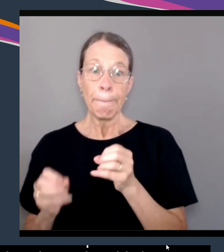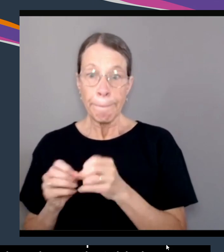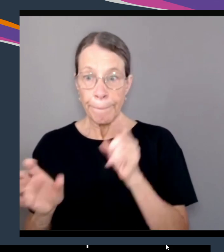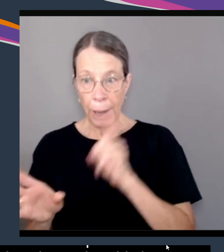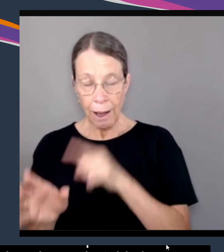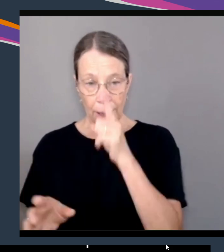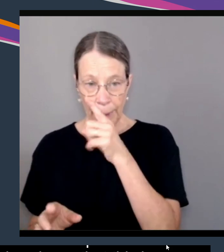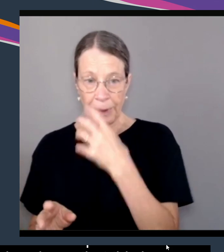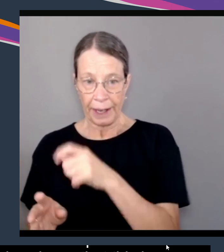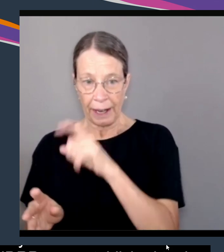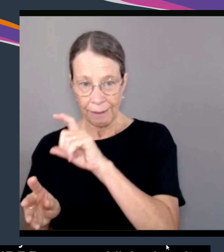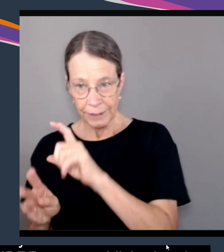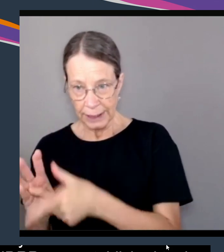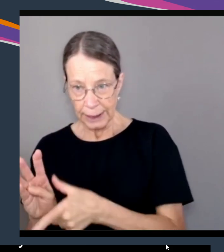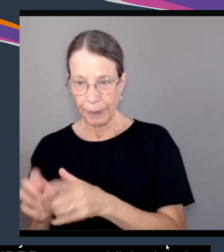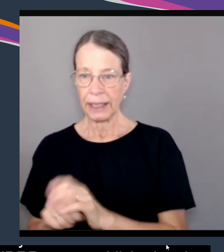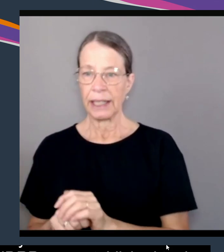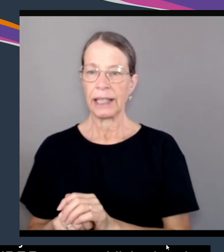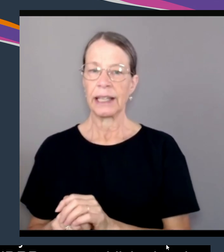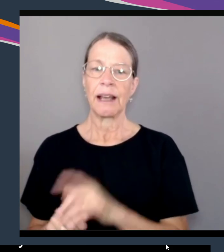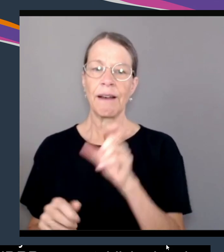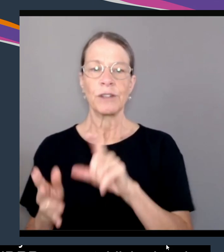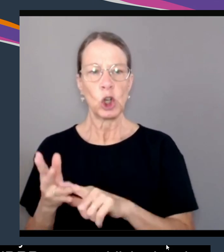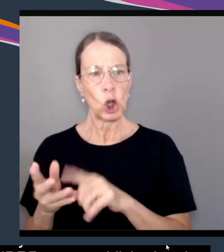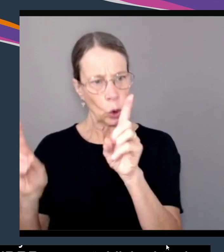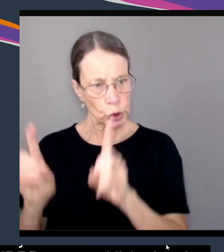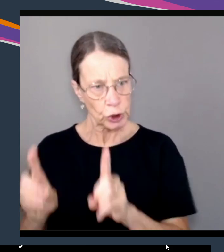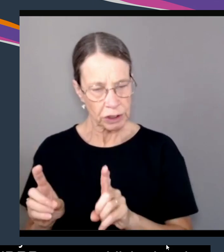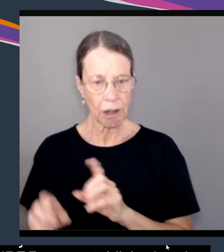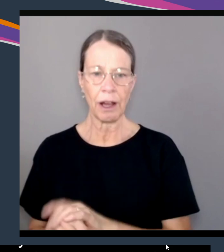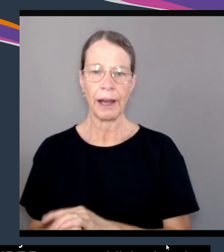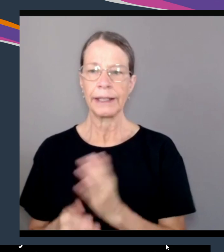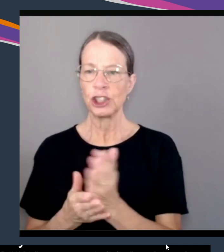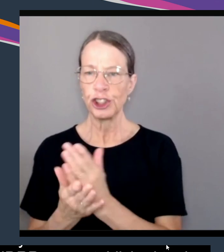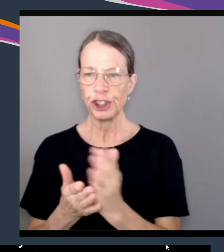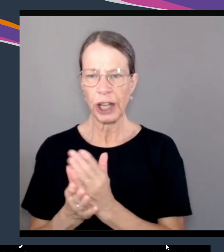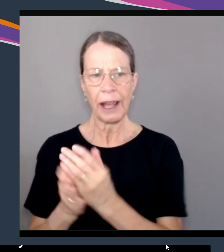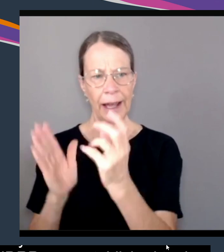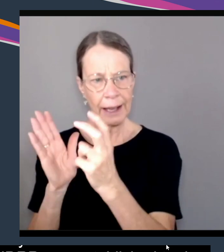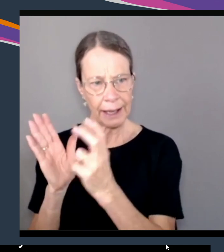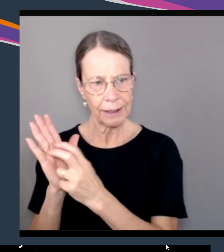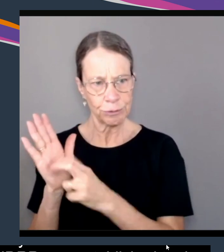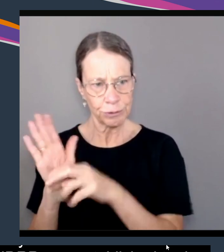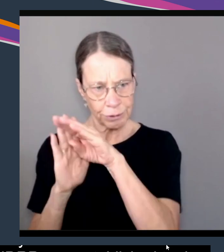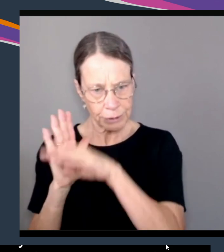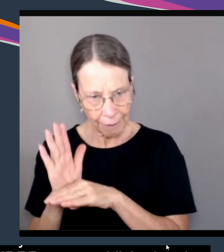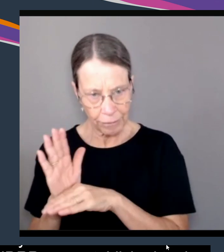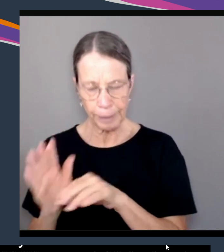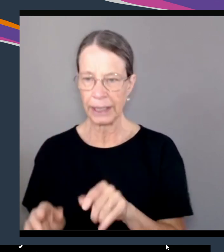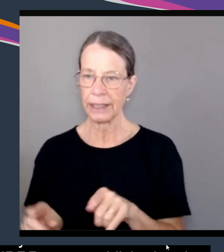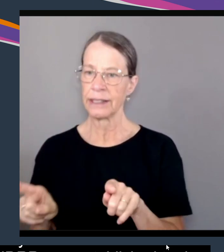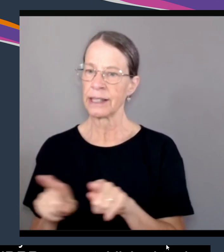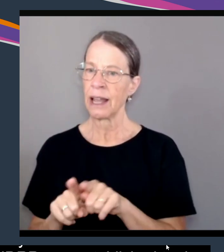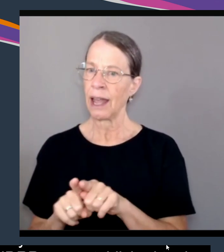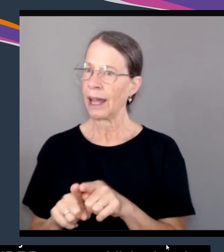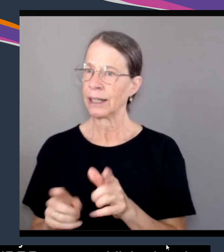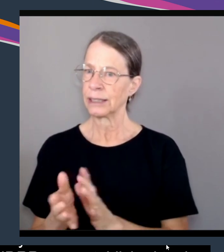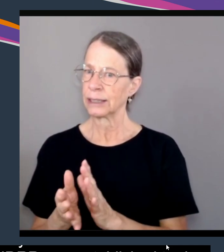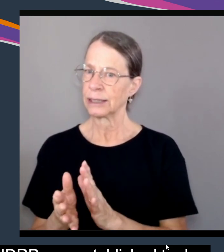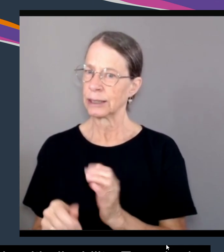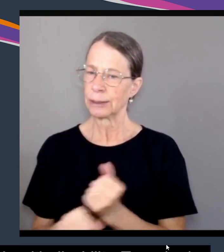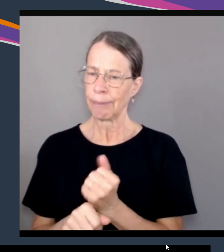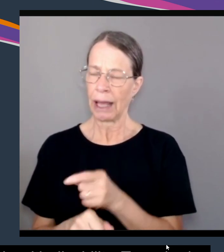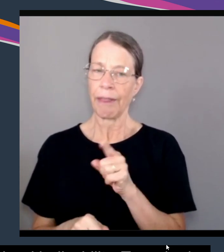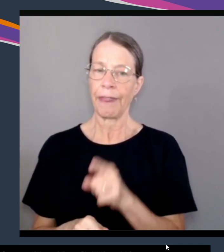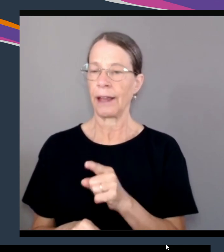shared governance and power-aware practice as the norm, not the exception, and to ensure research evidence